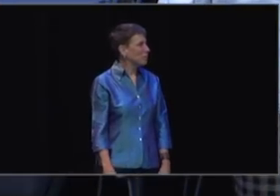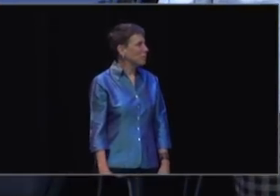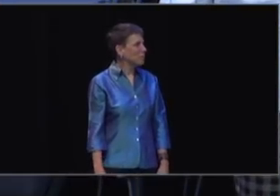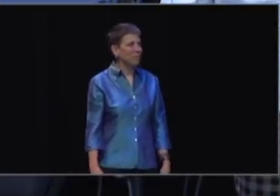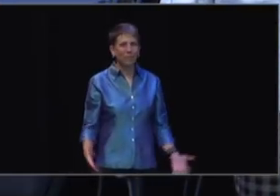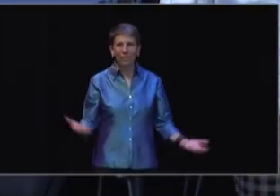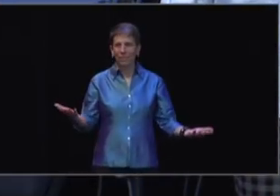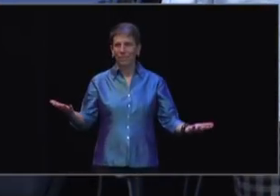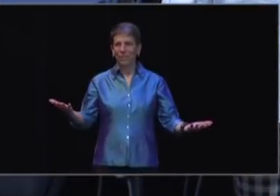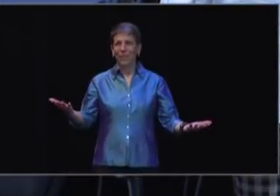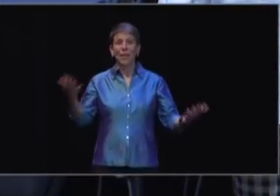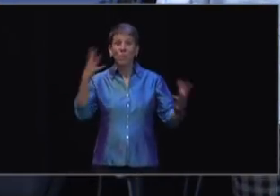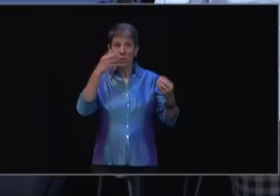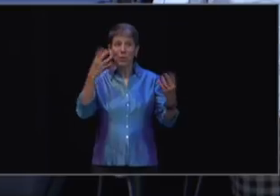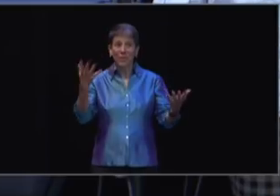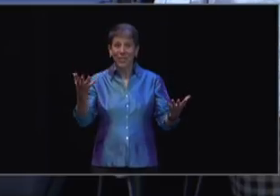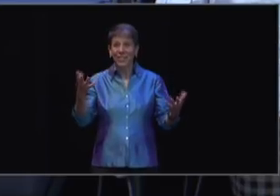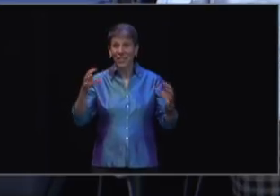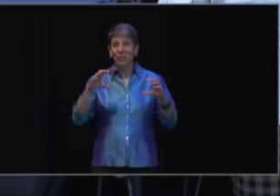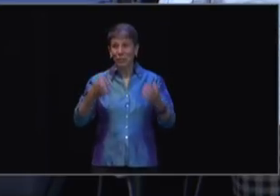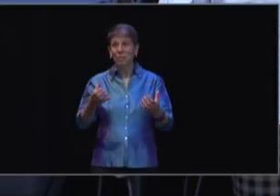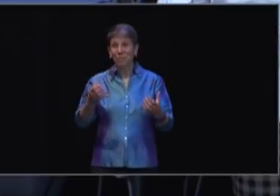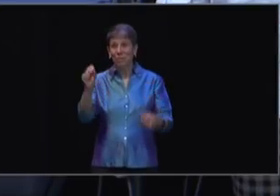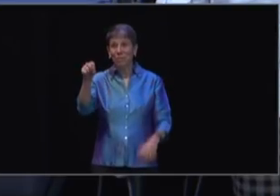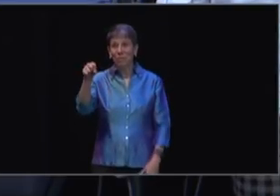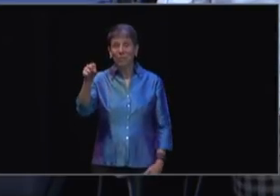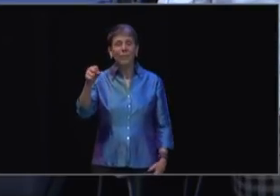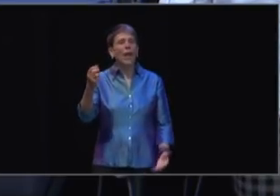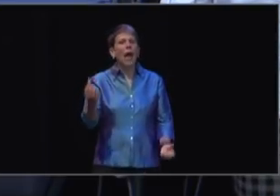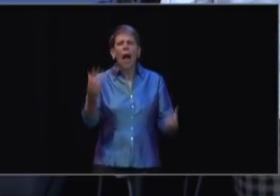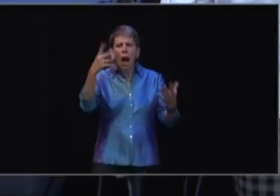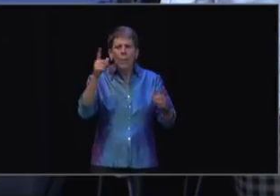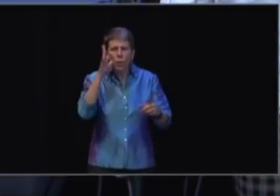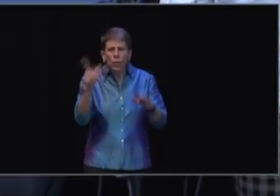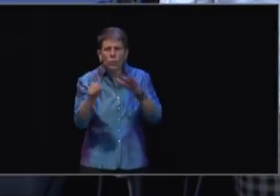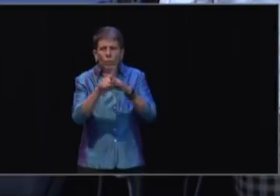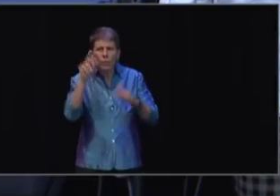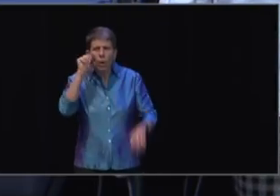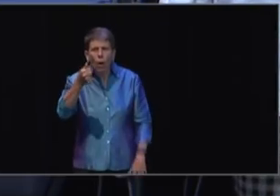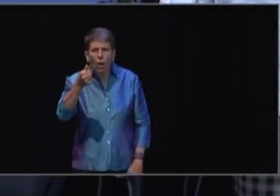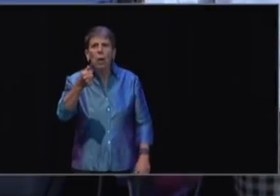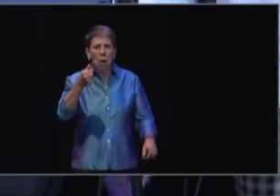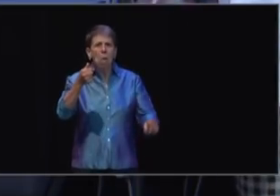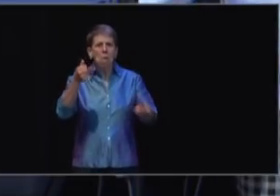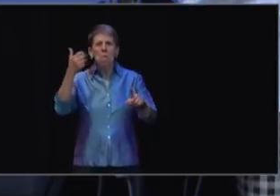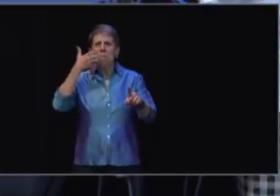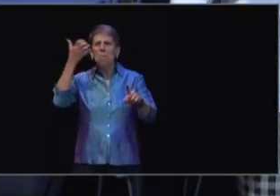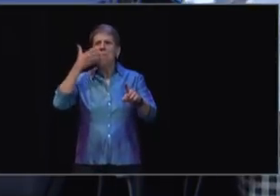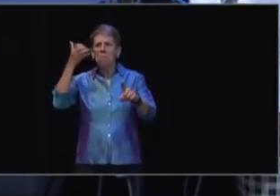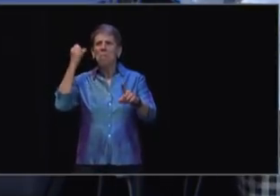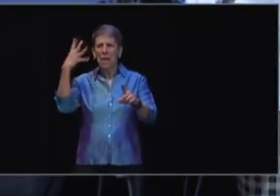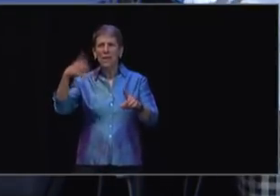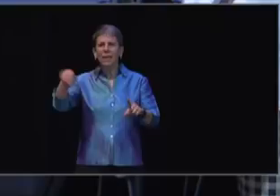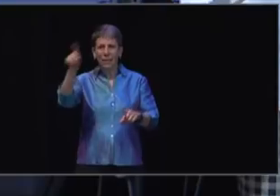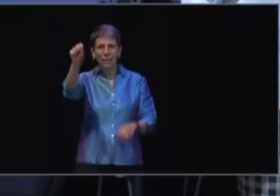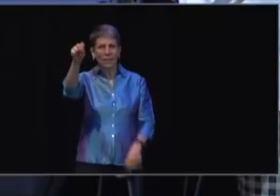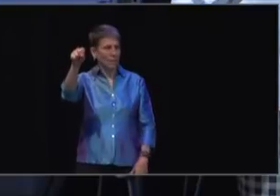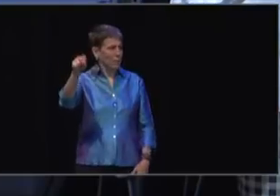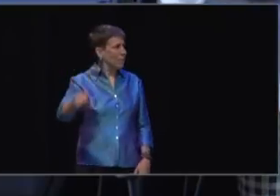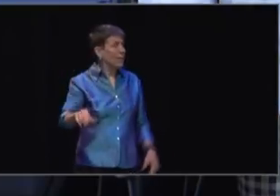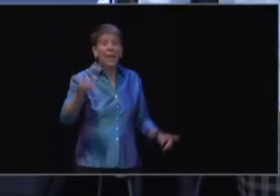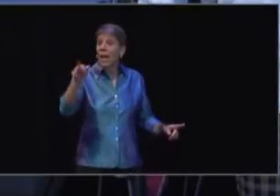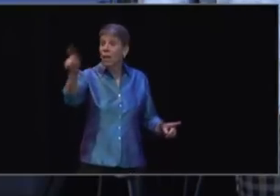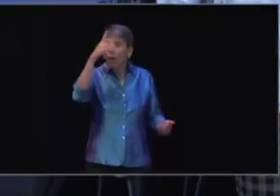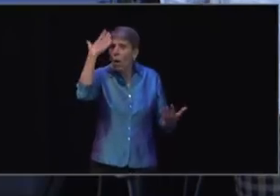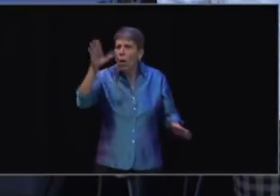What a crew they are. I would like to, how many of you are coming tomorrow to the National Mall? If you don't